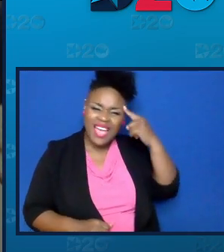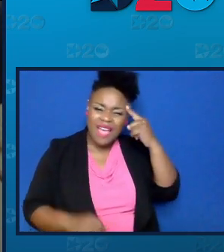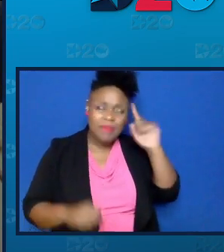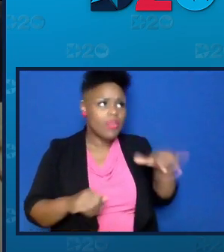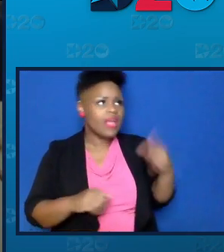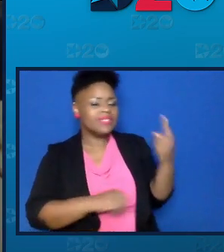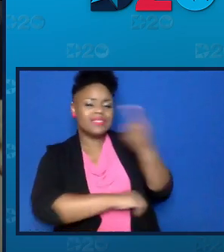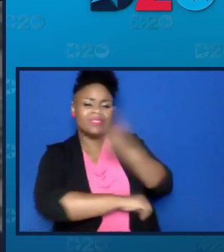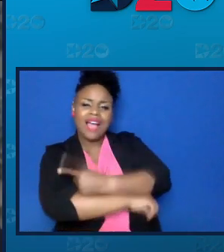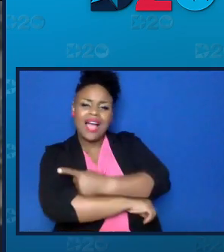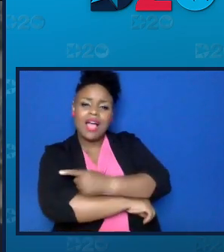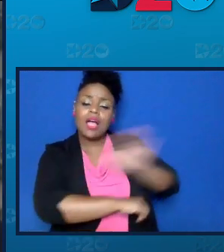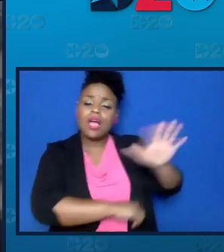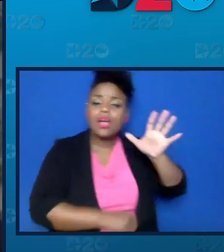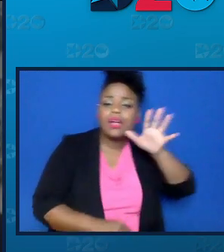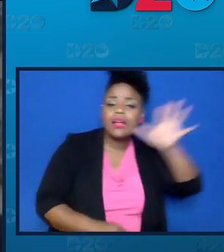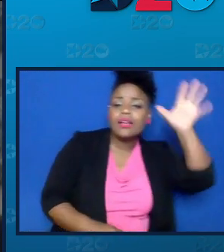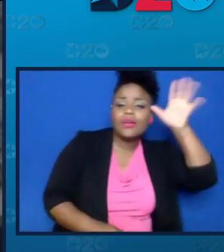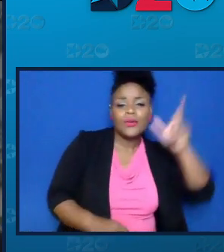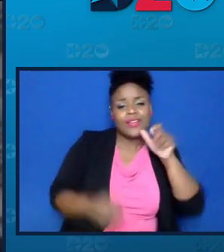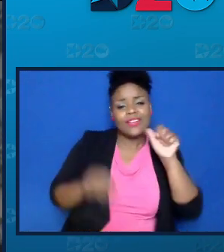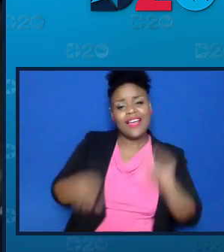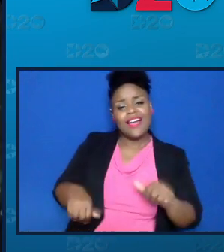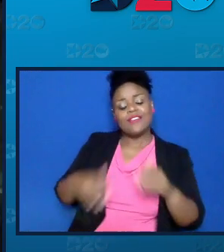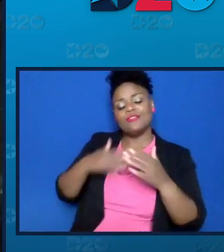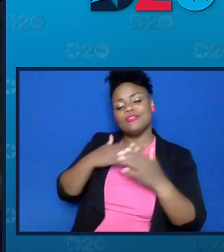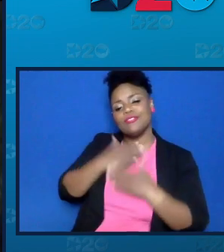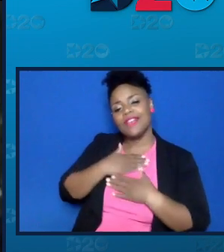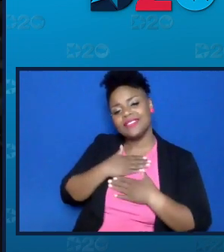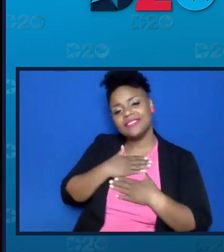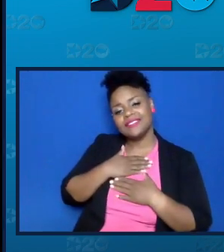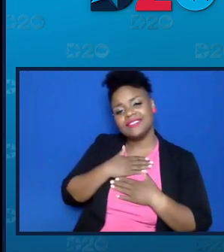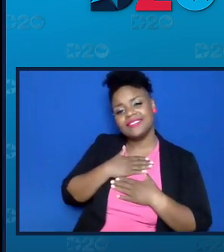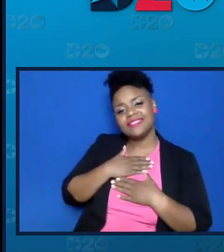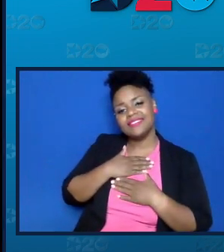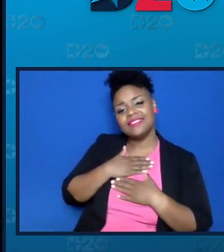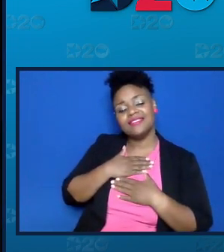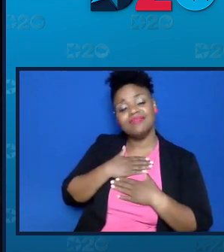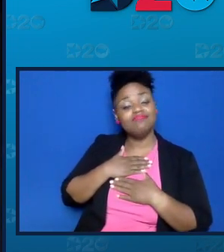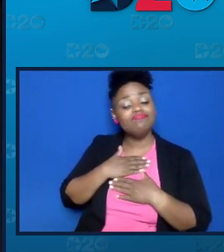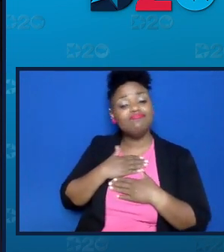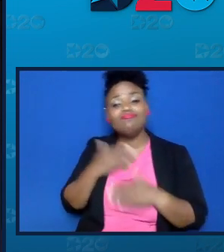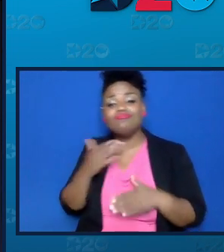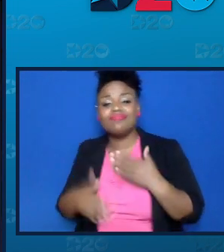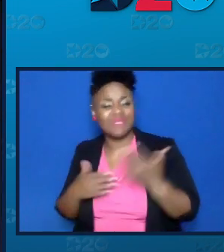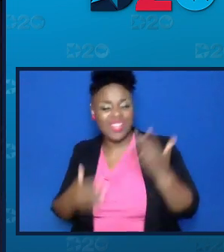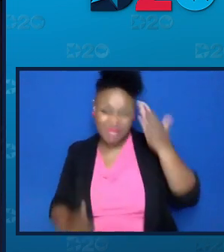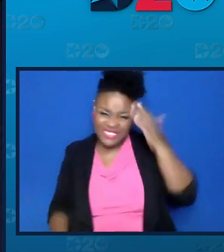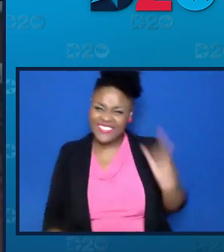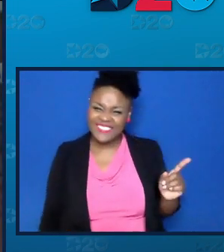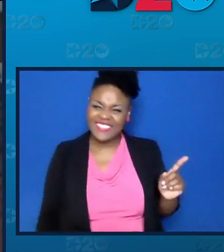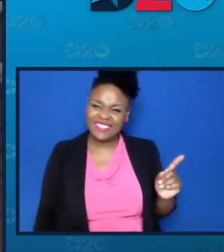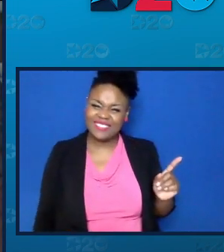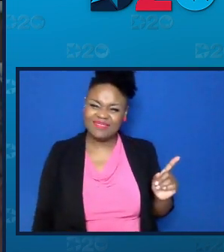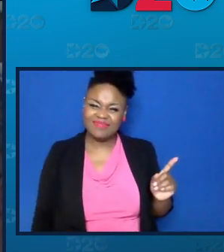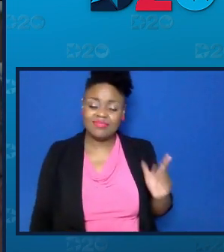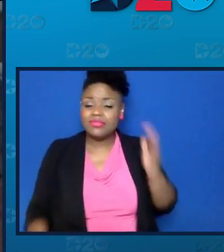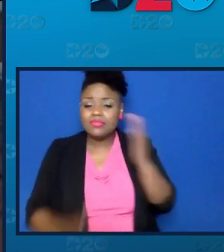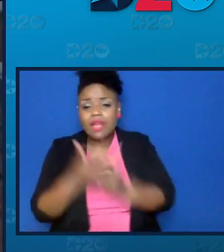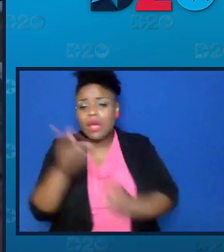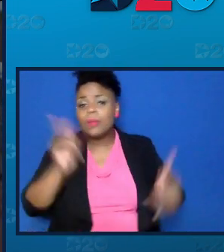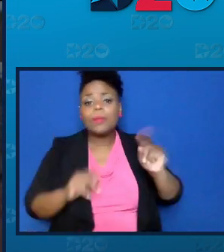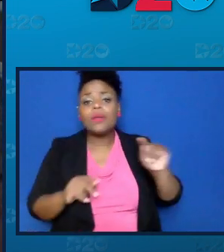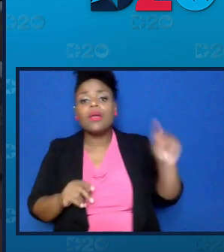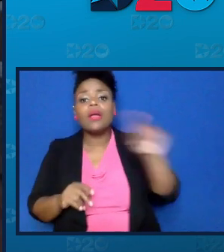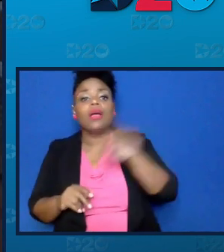rest easier and families who are freer because of him. Some folks may never know that their lives are better because